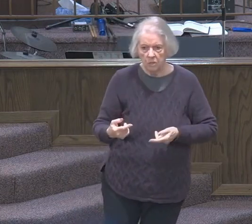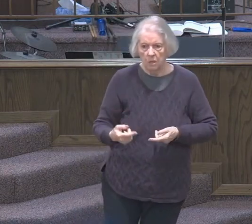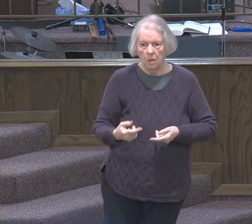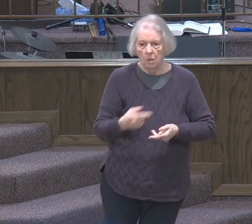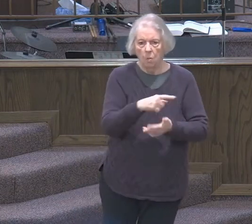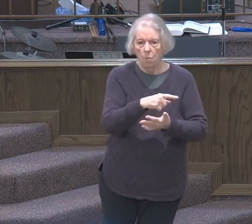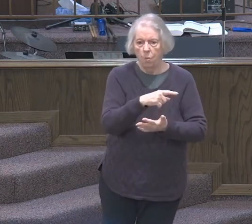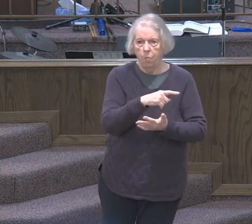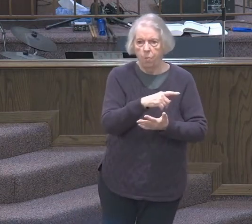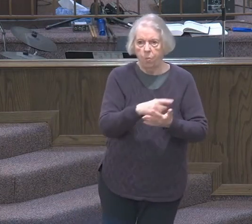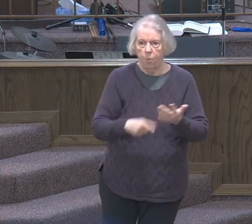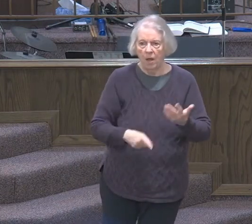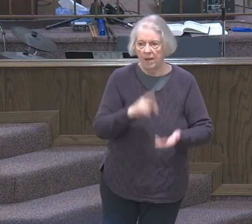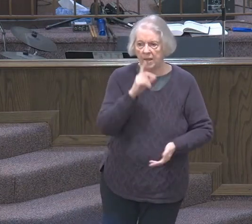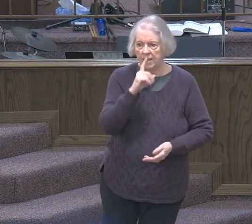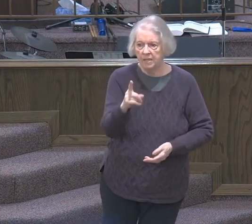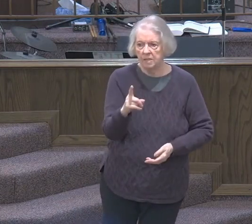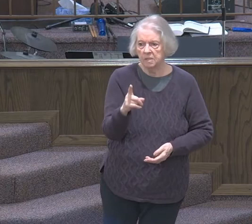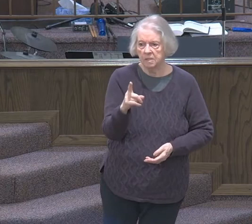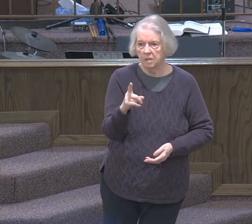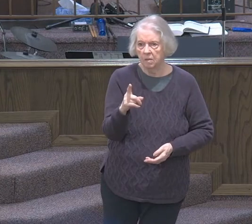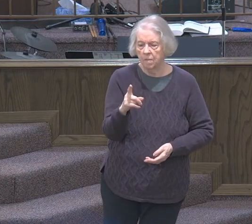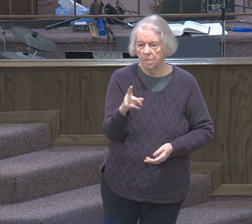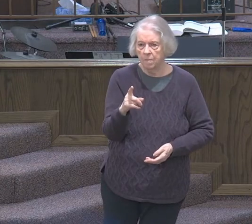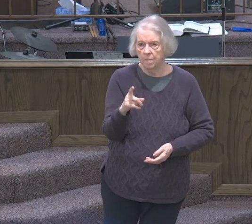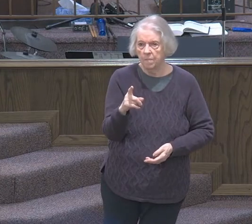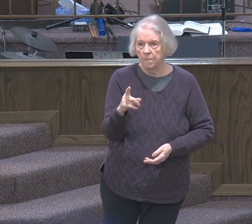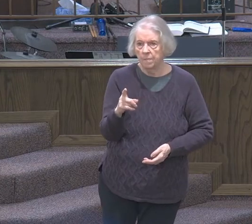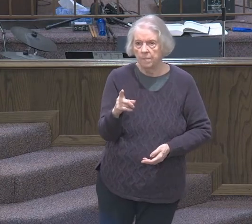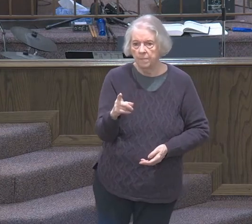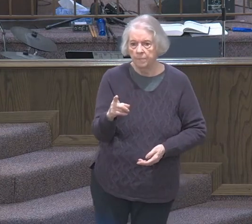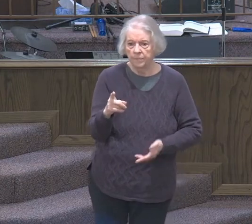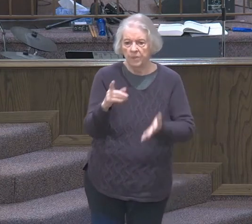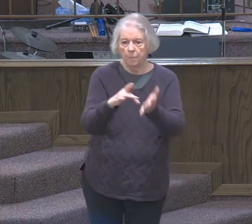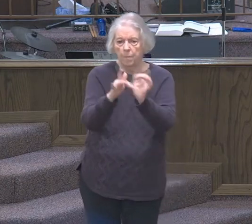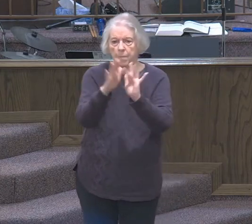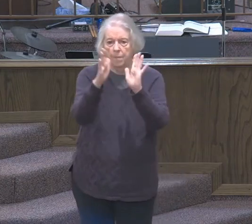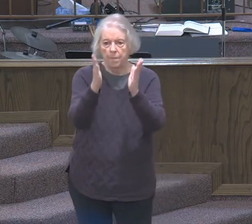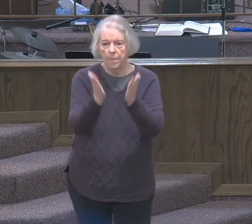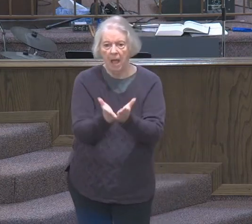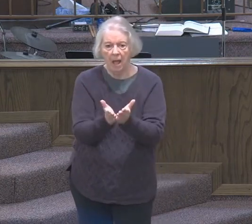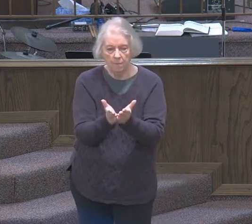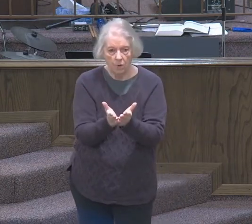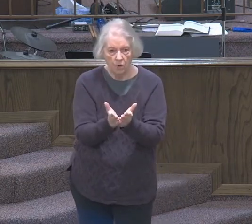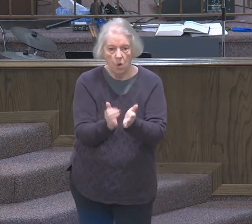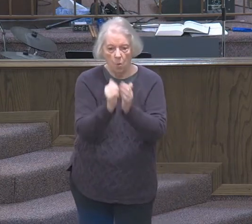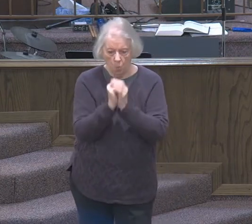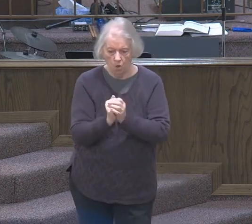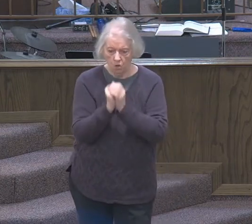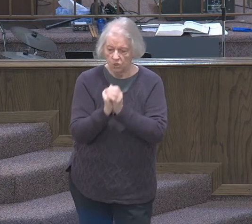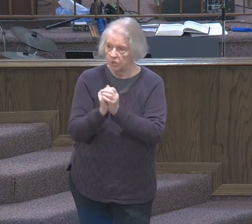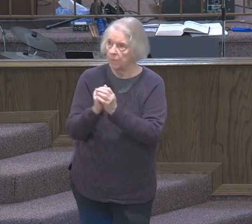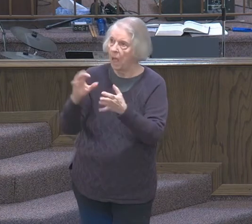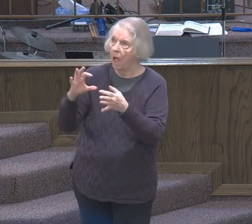what is worship in the context of the biblical worship of God.